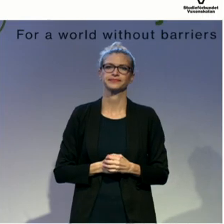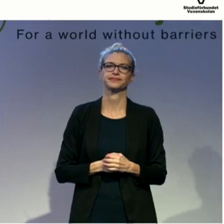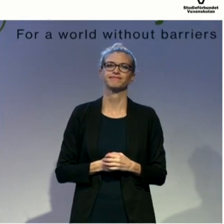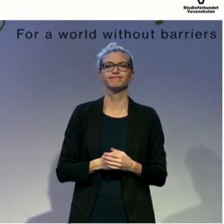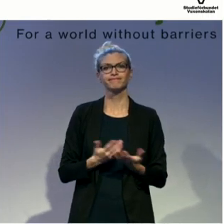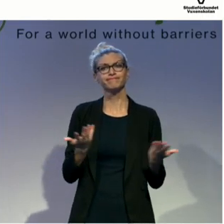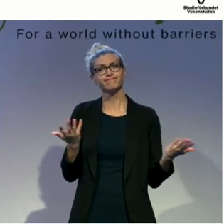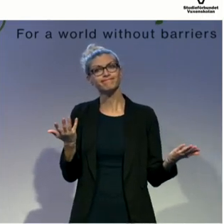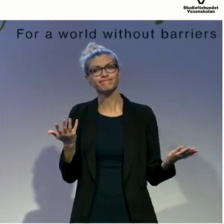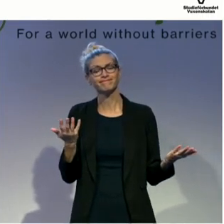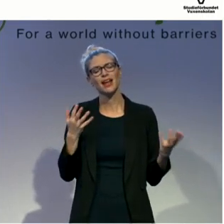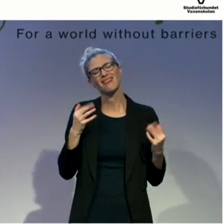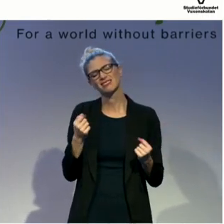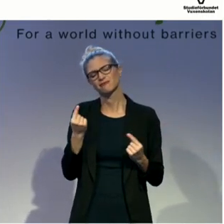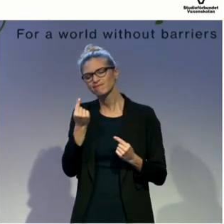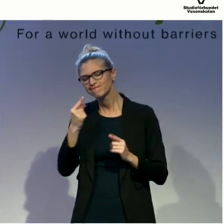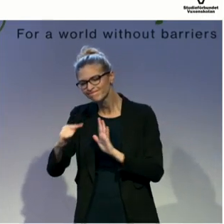the,